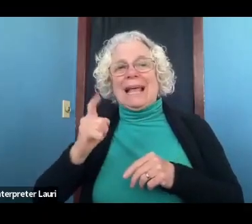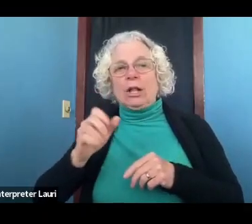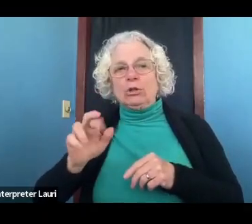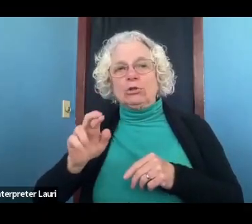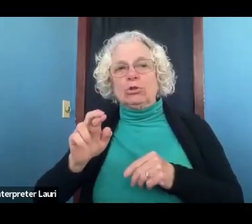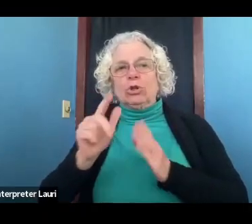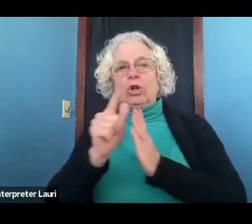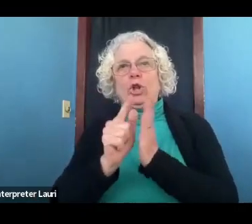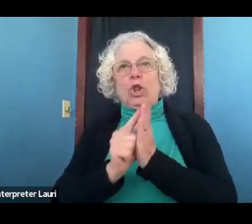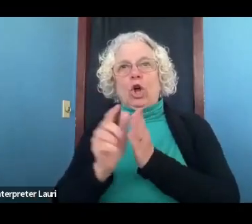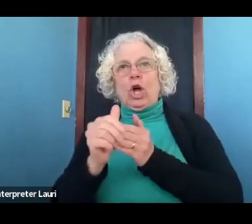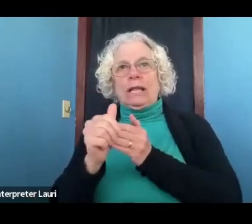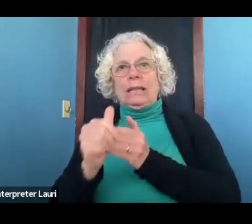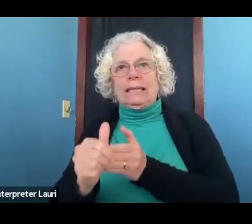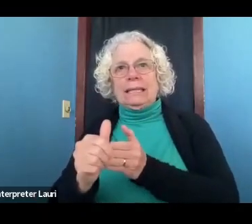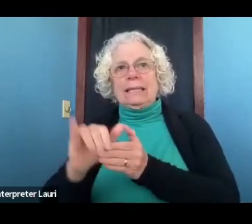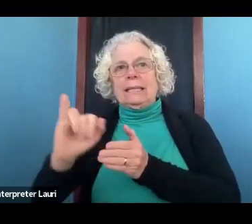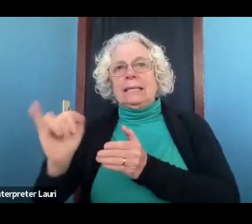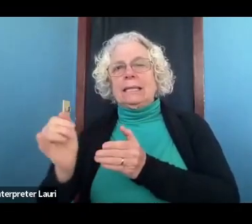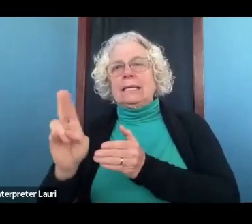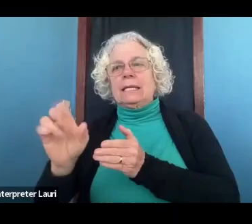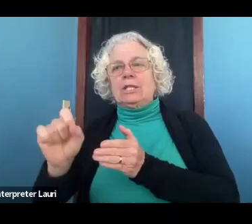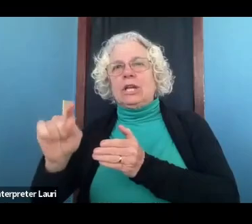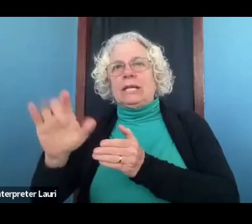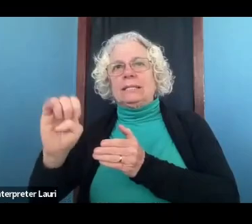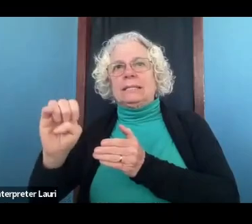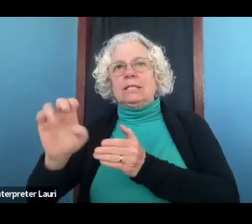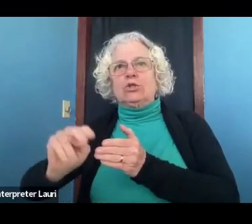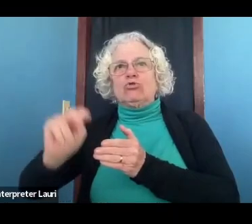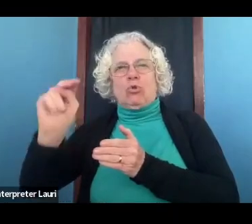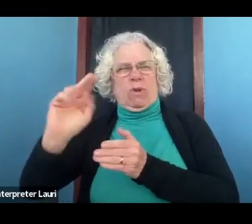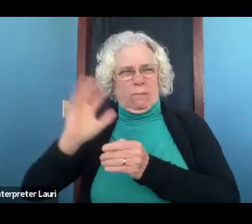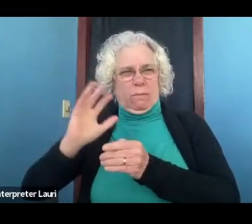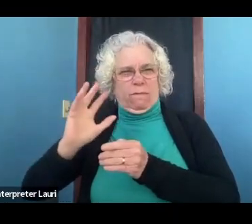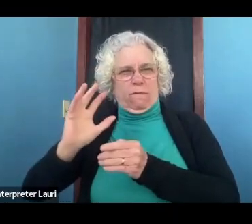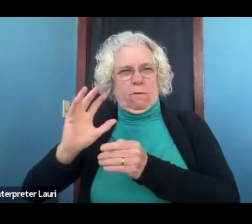Duluth Office of Justice North, formerly Legal Aid